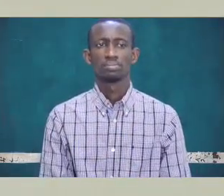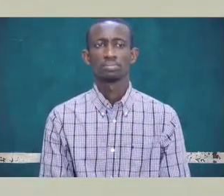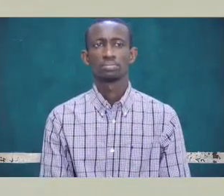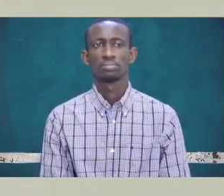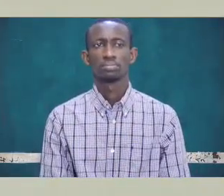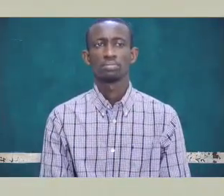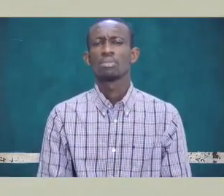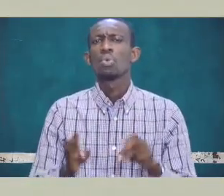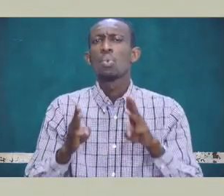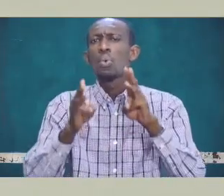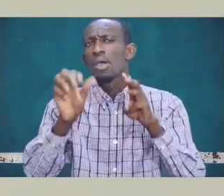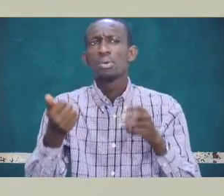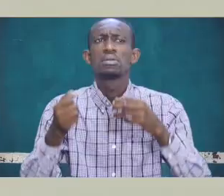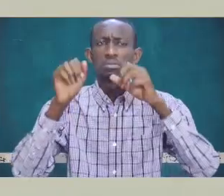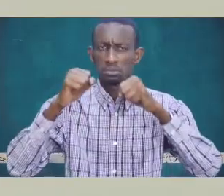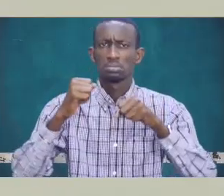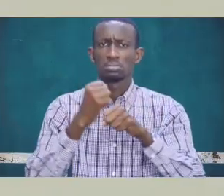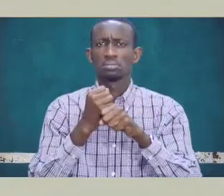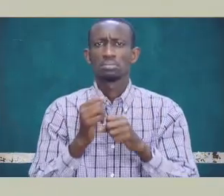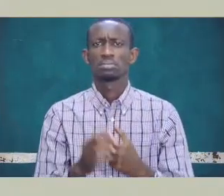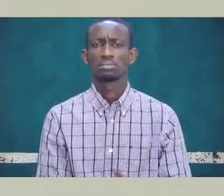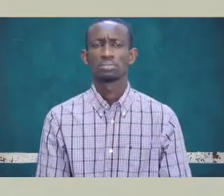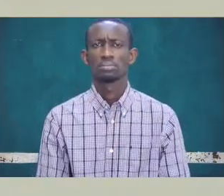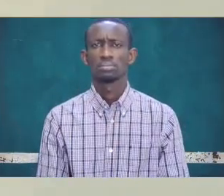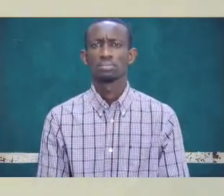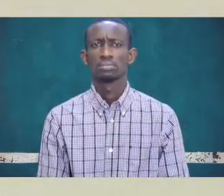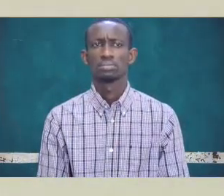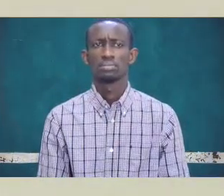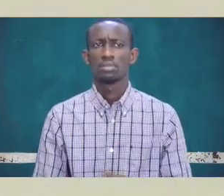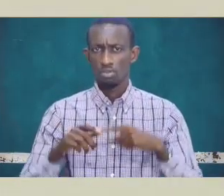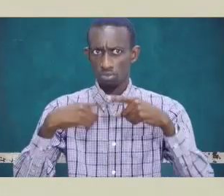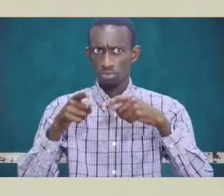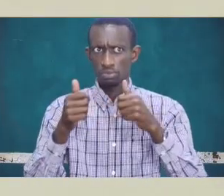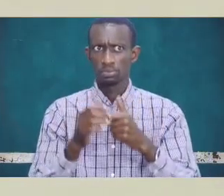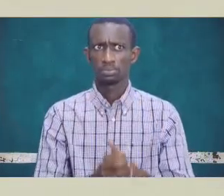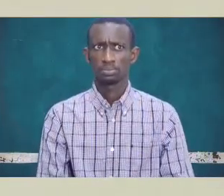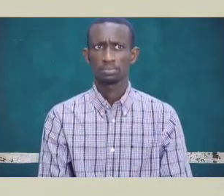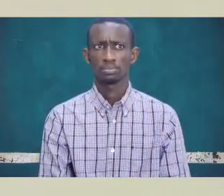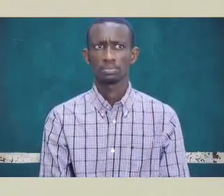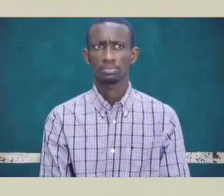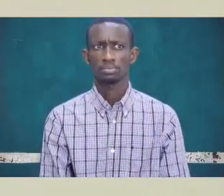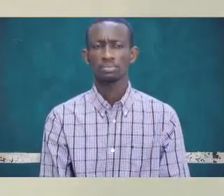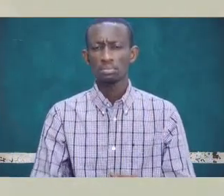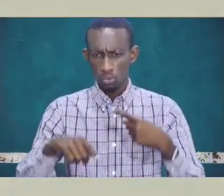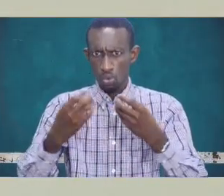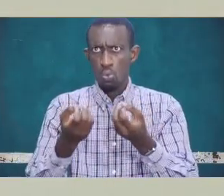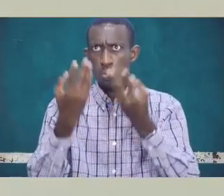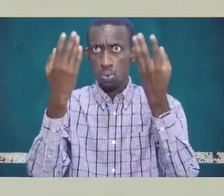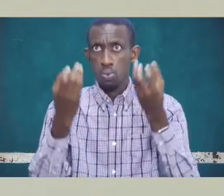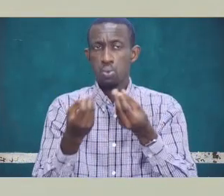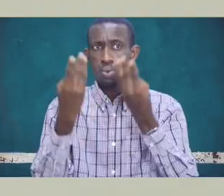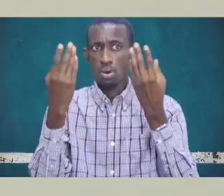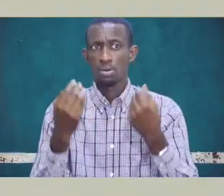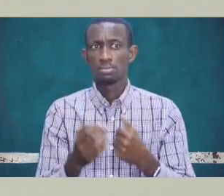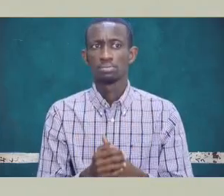other method, as we'll talk about that one as it goes on. So it is still going on. Those